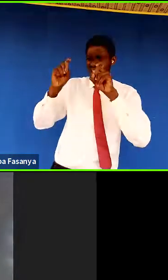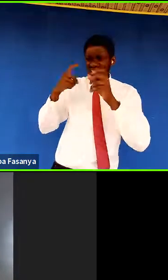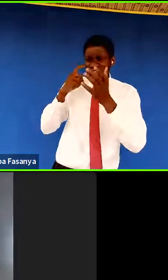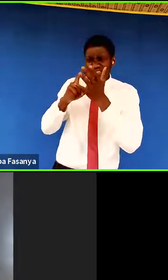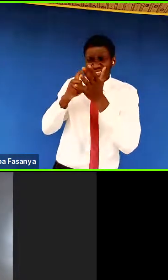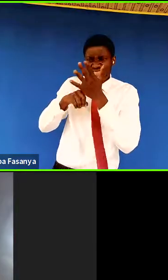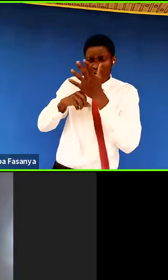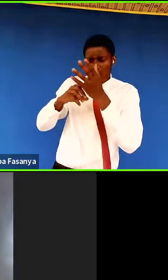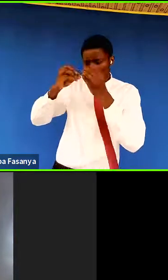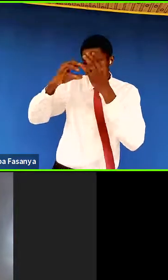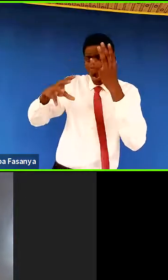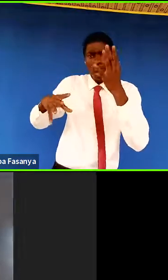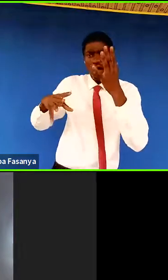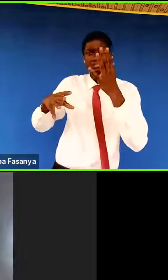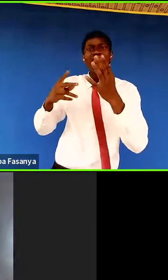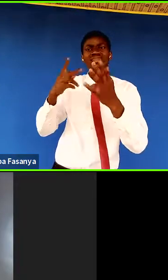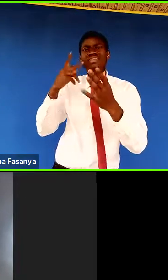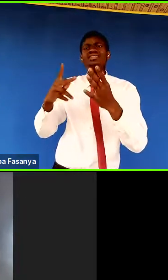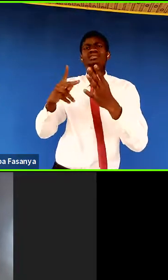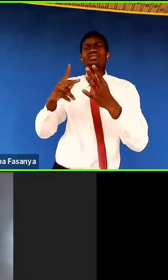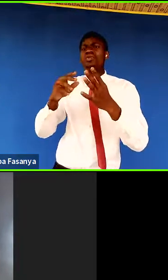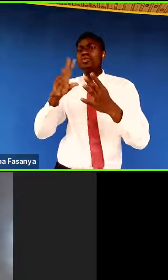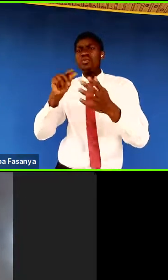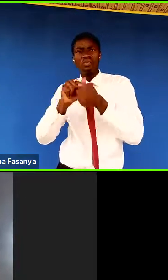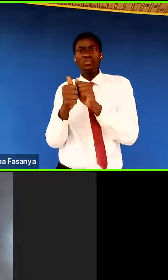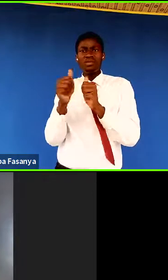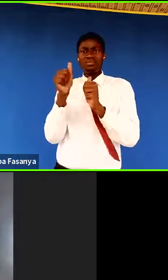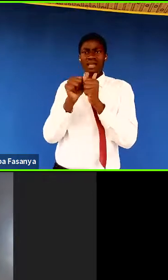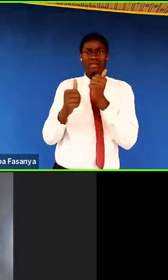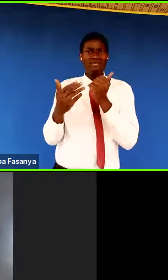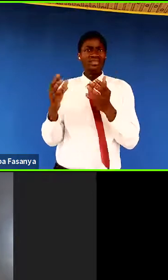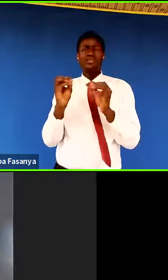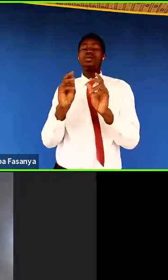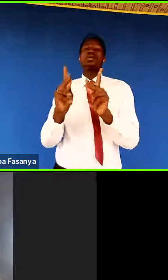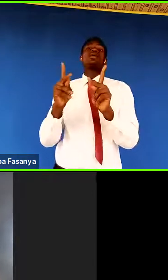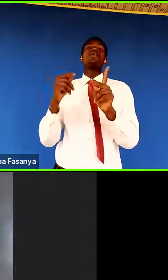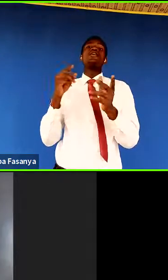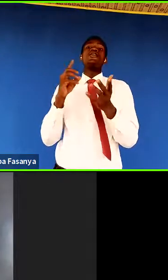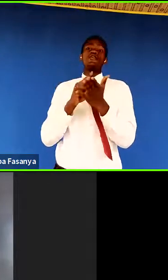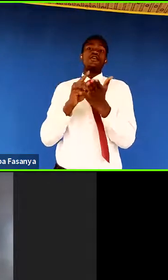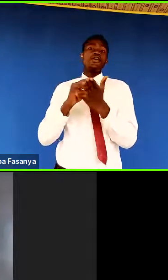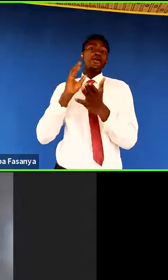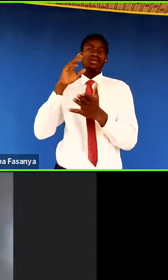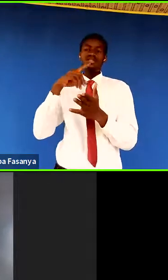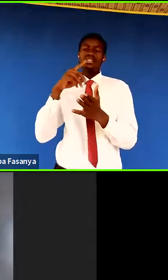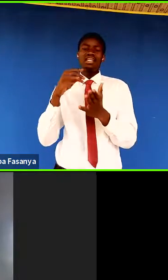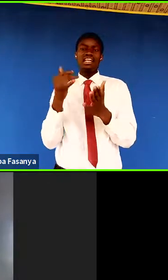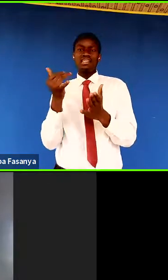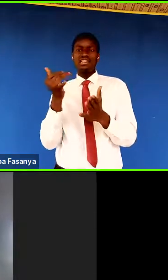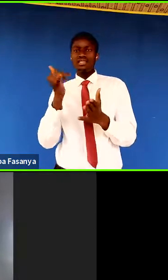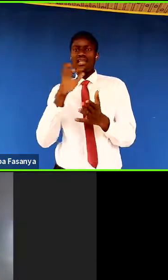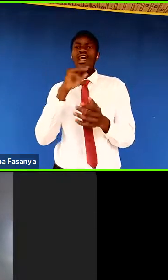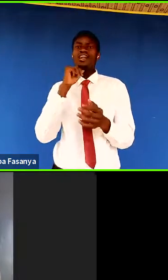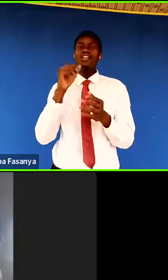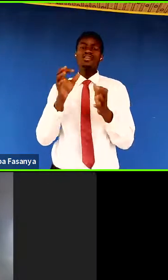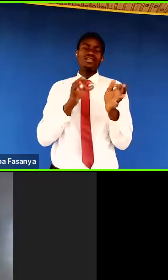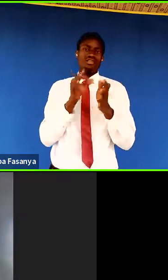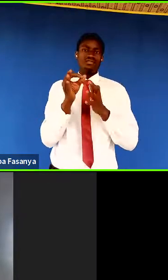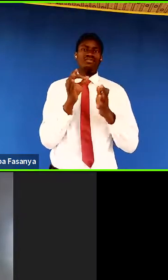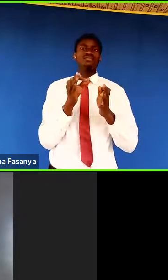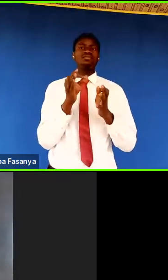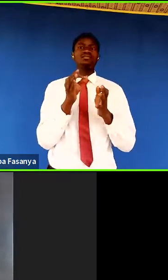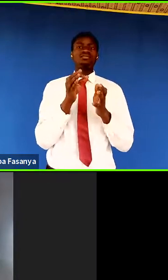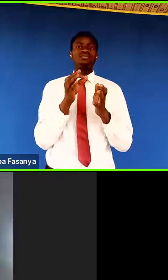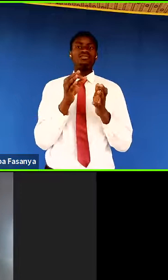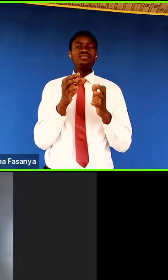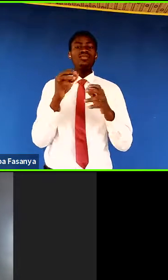when these things are okay, we say they are unexplained. But again, to the carrying or performing tests, there is no end. When you